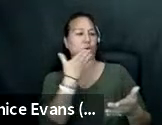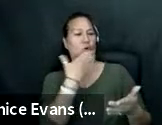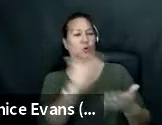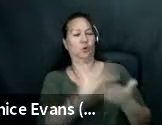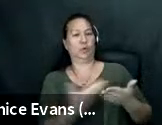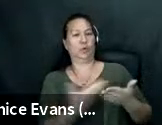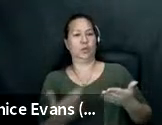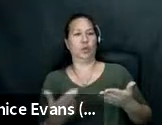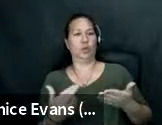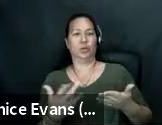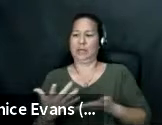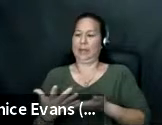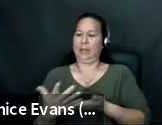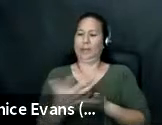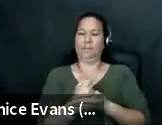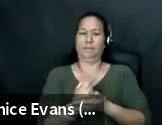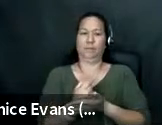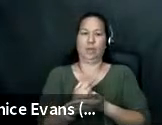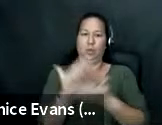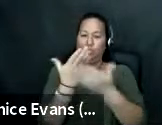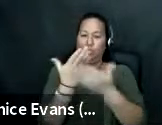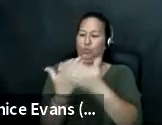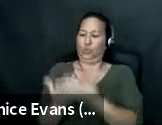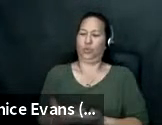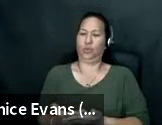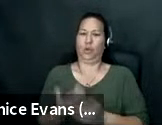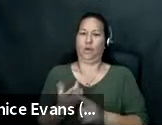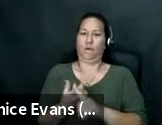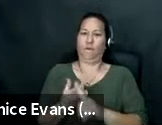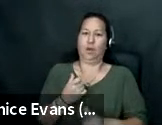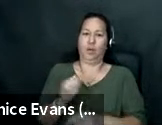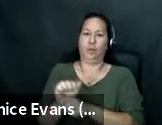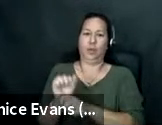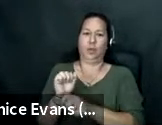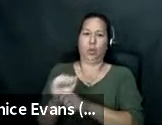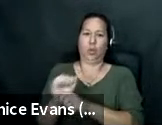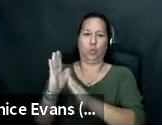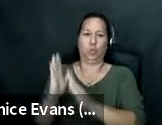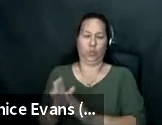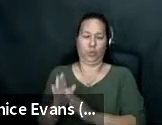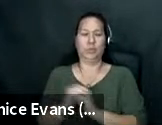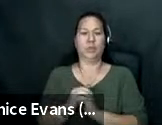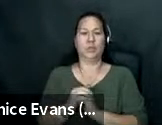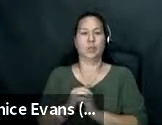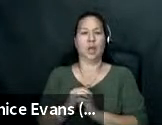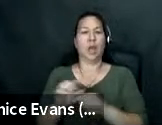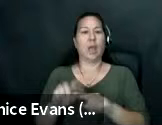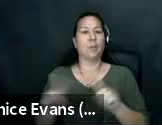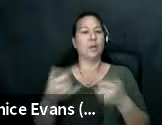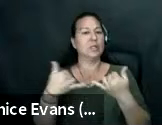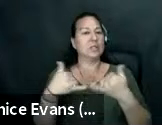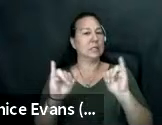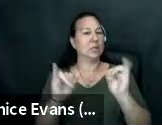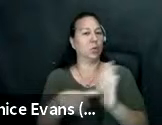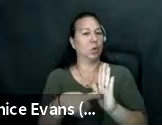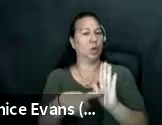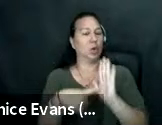the documentation of their employees, but they're still required to